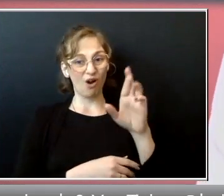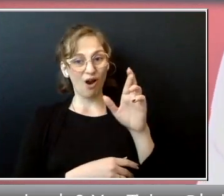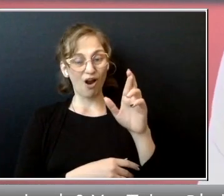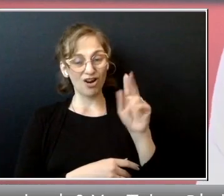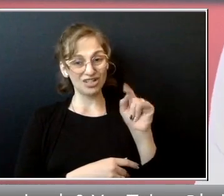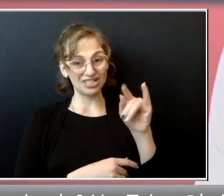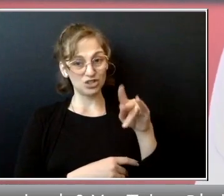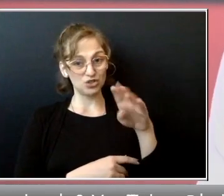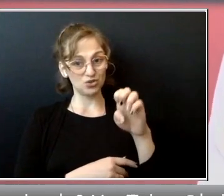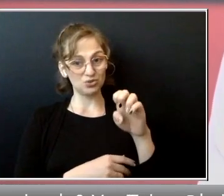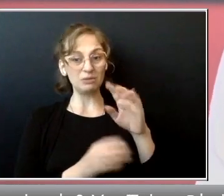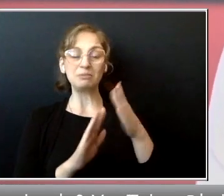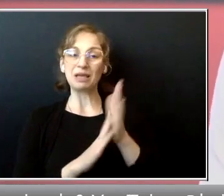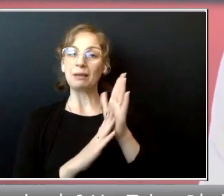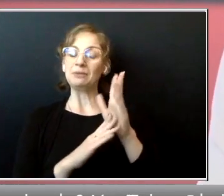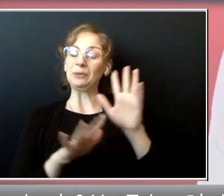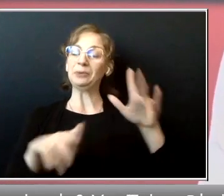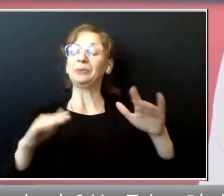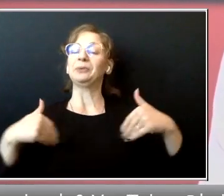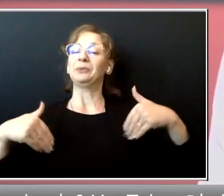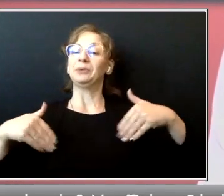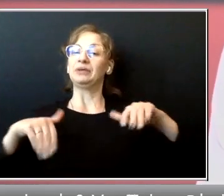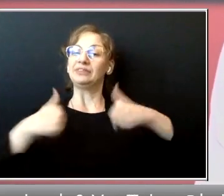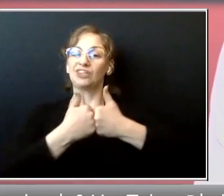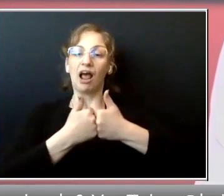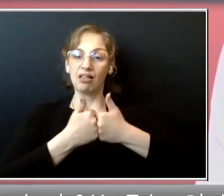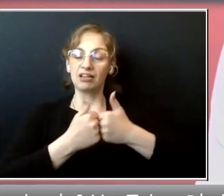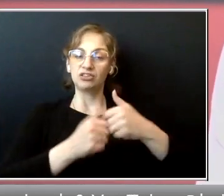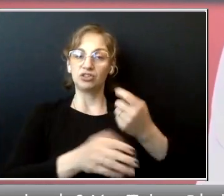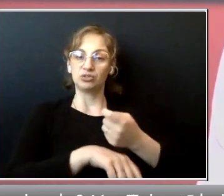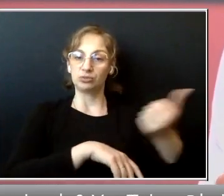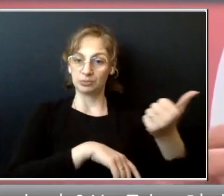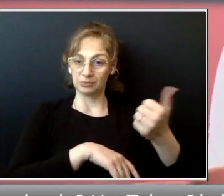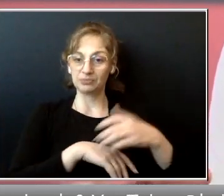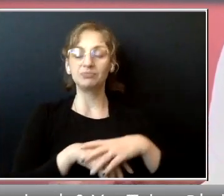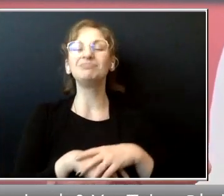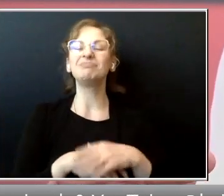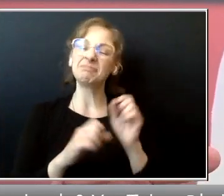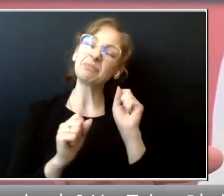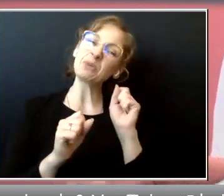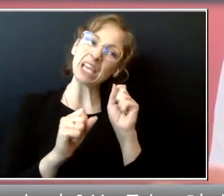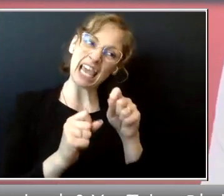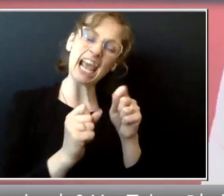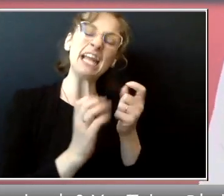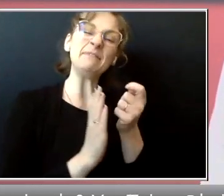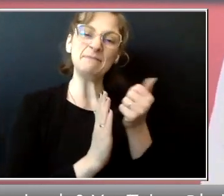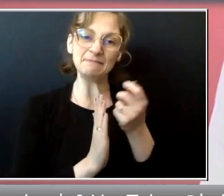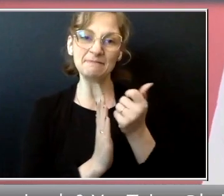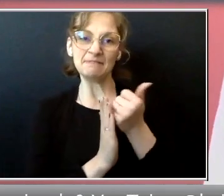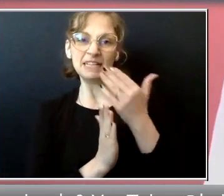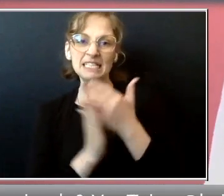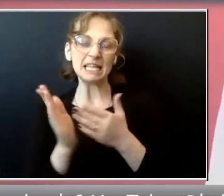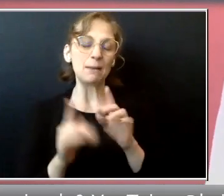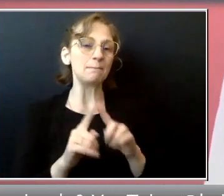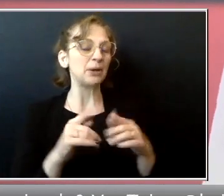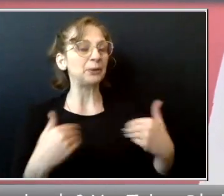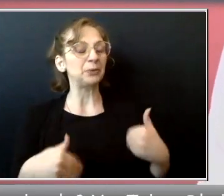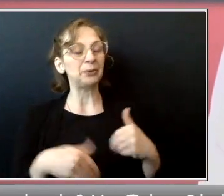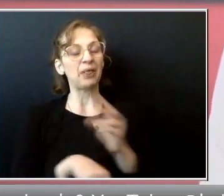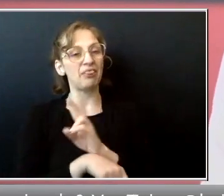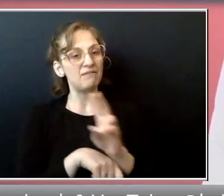out there that we can use to try to remove some of that, but the vessel's been damaged enough once there's a scar tissue that you really need to reconstruct the